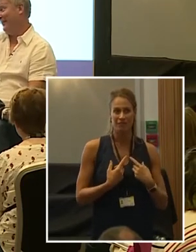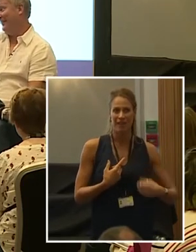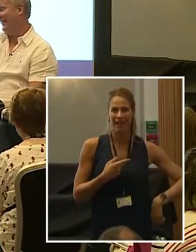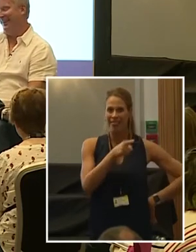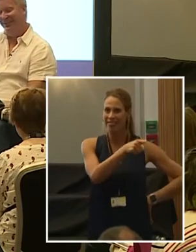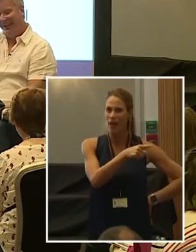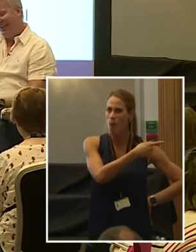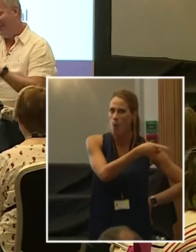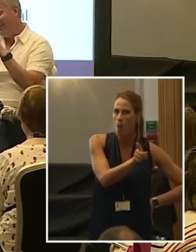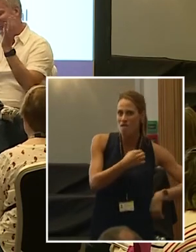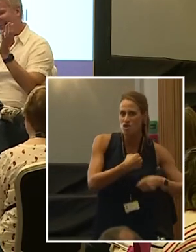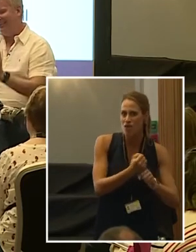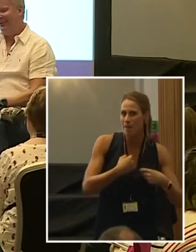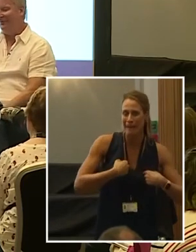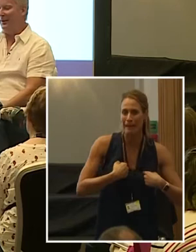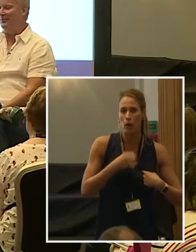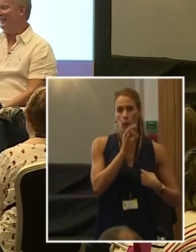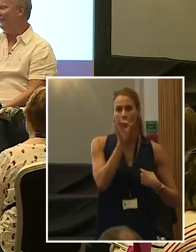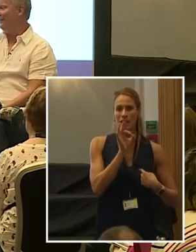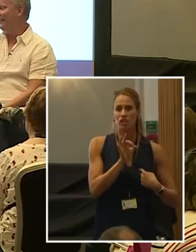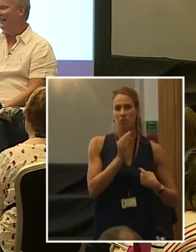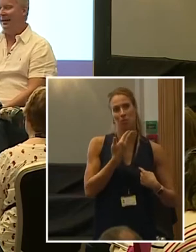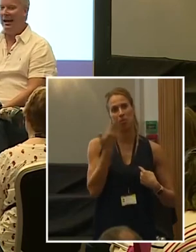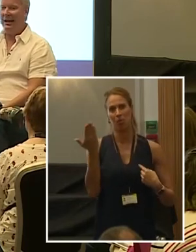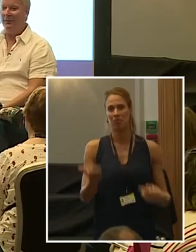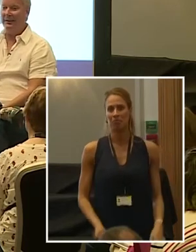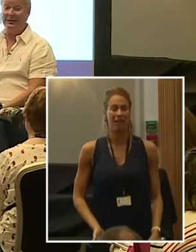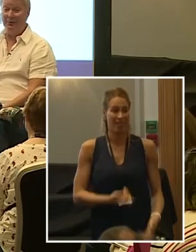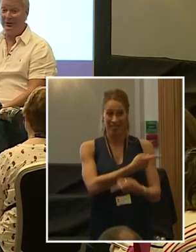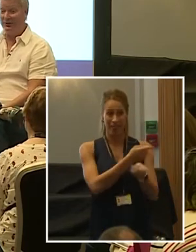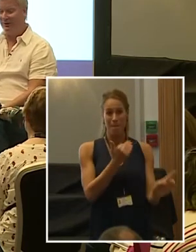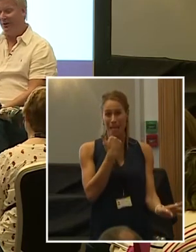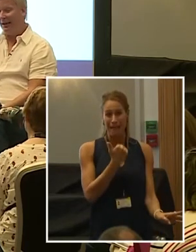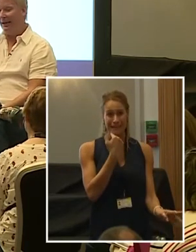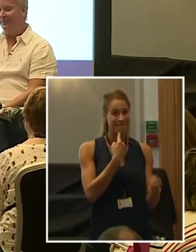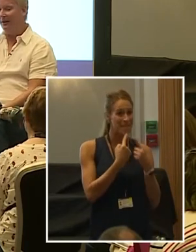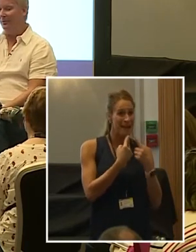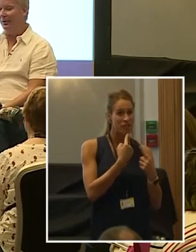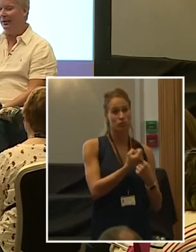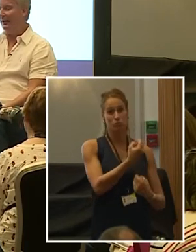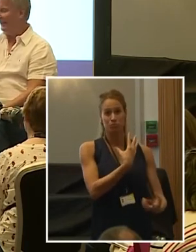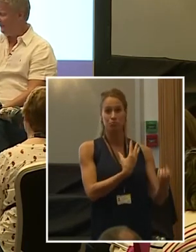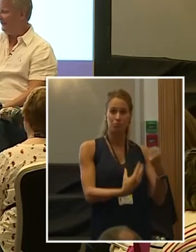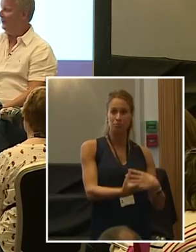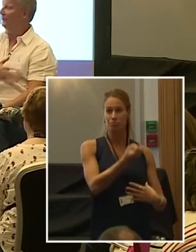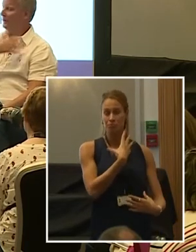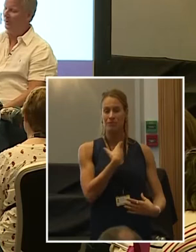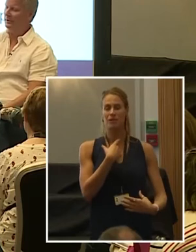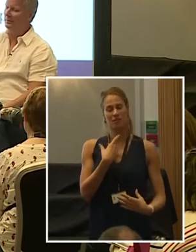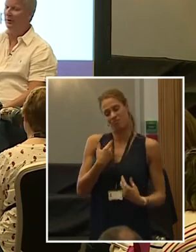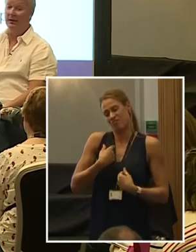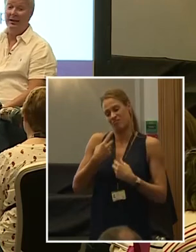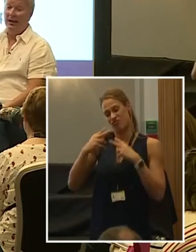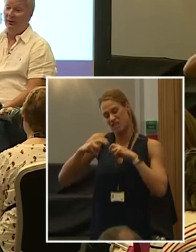questions, to be honest. all the information was given to me. We did some research online about what the company was, what the